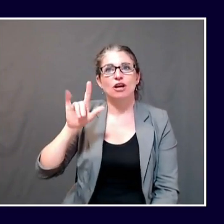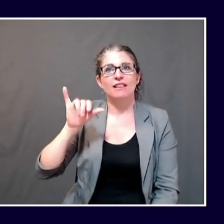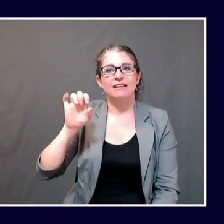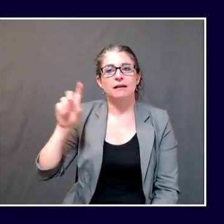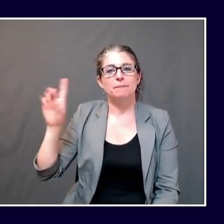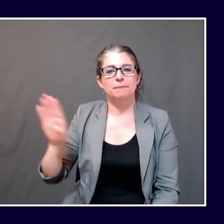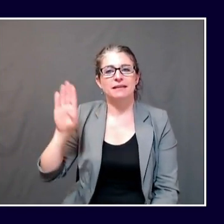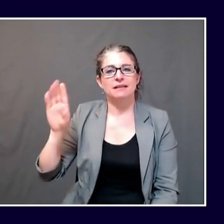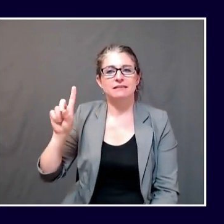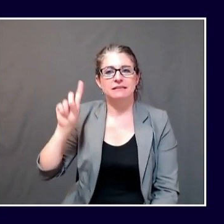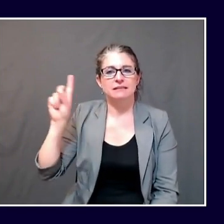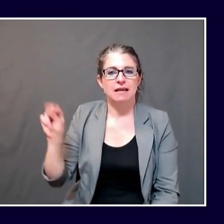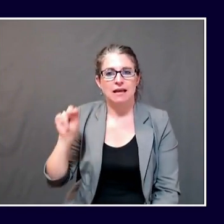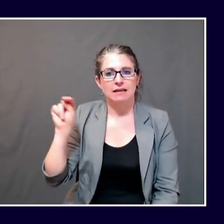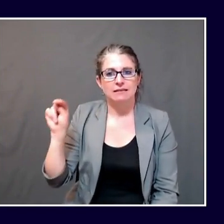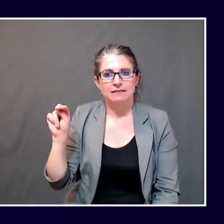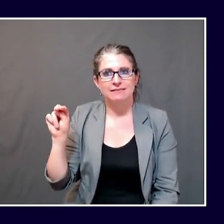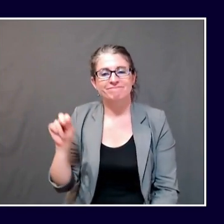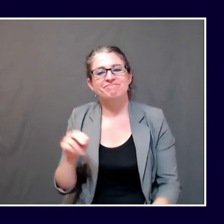Yep. Hi, Dr. Shah. Thank you.